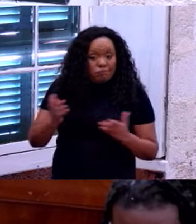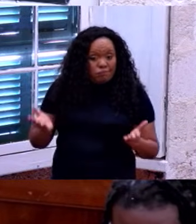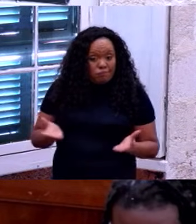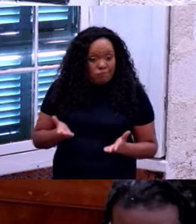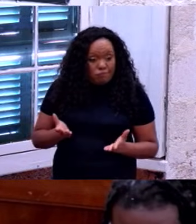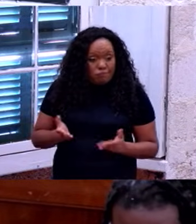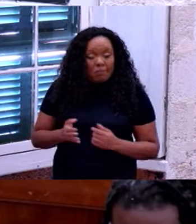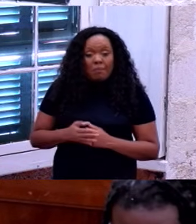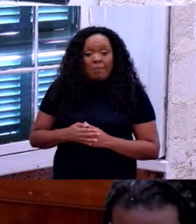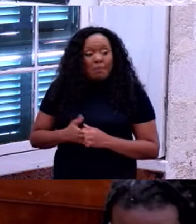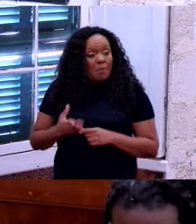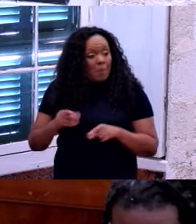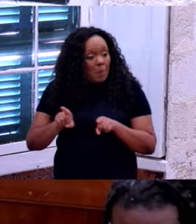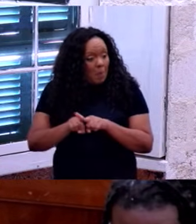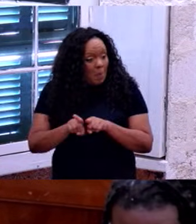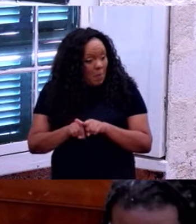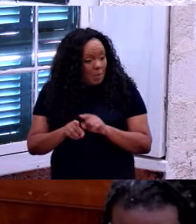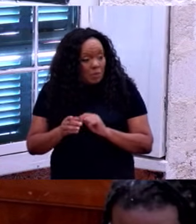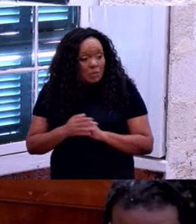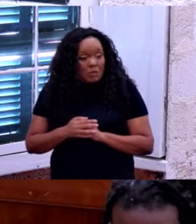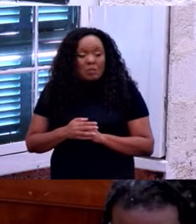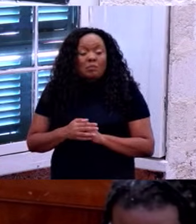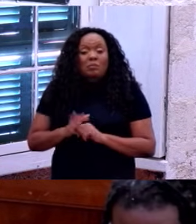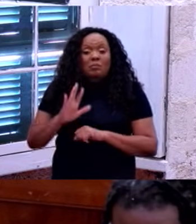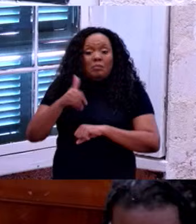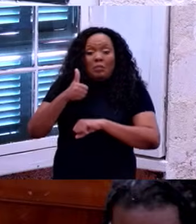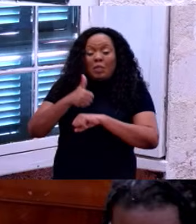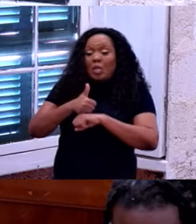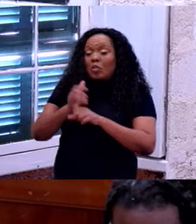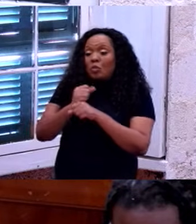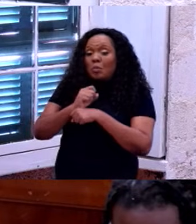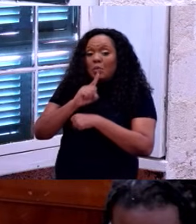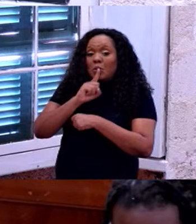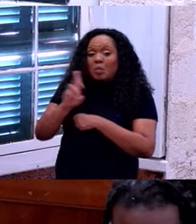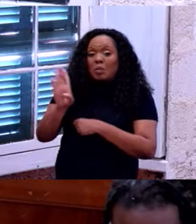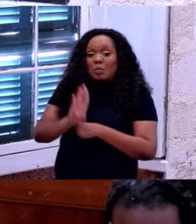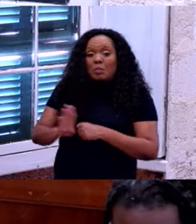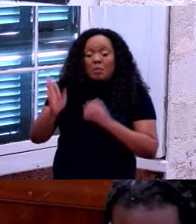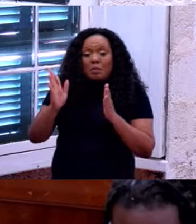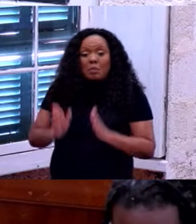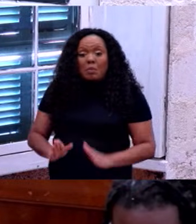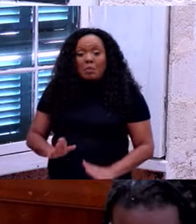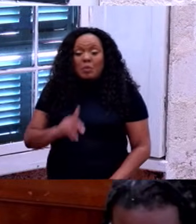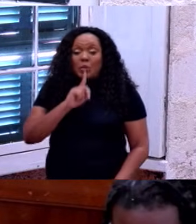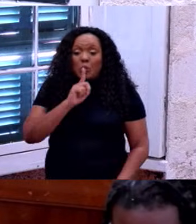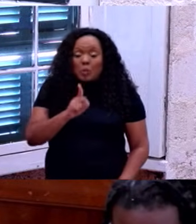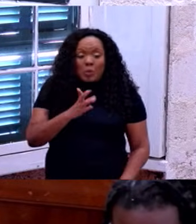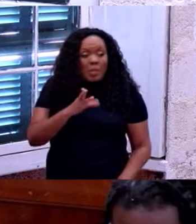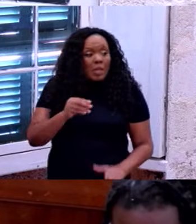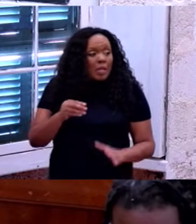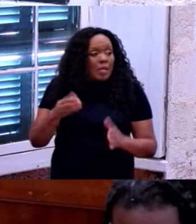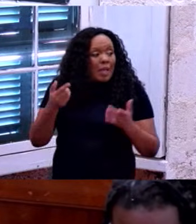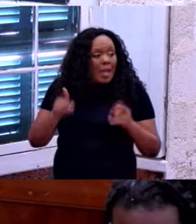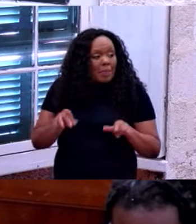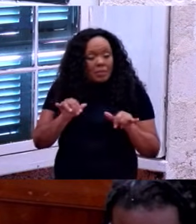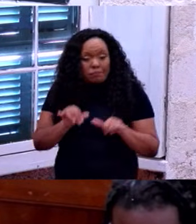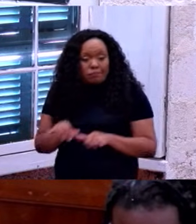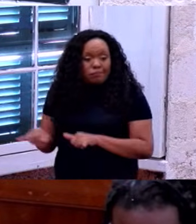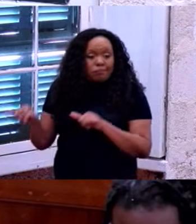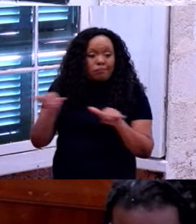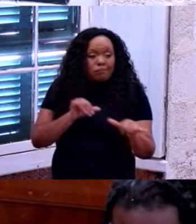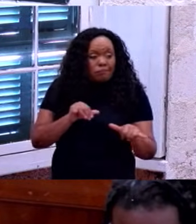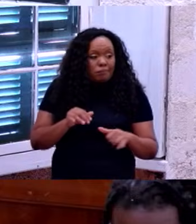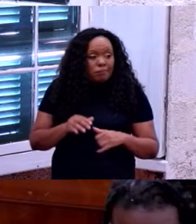to fix boundaries in a way that allows Barbadians certainty and consistency without having to make